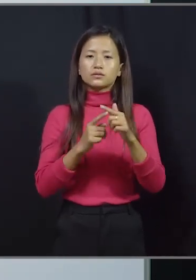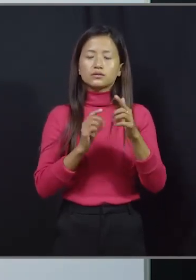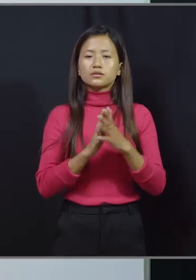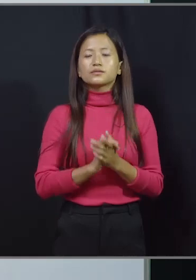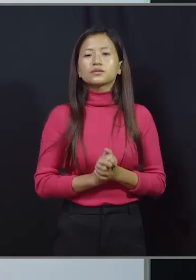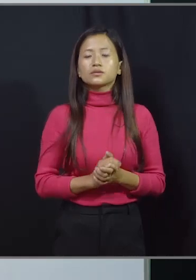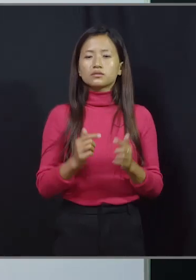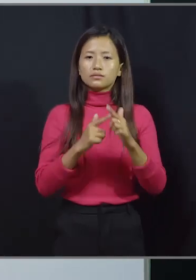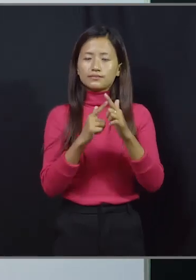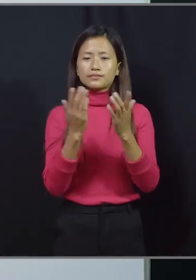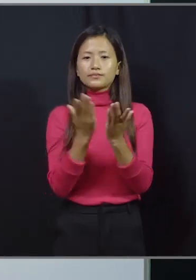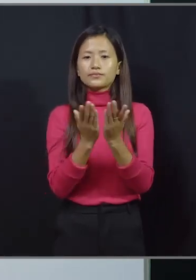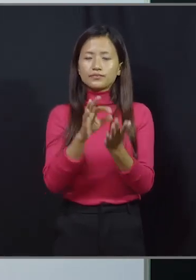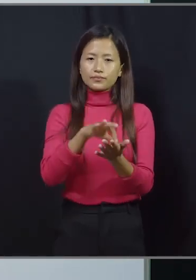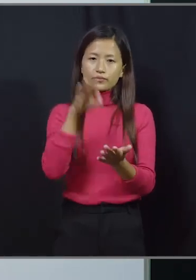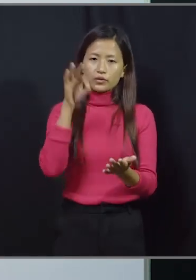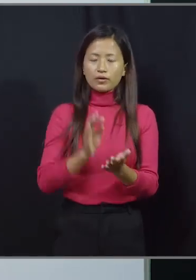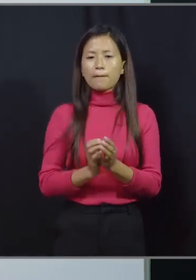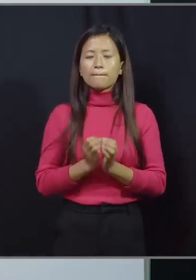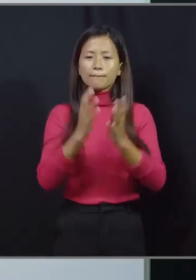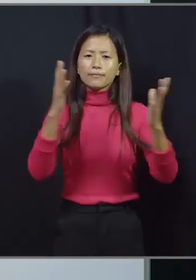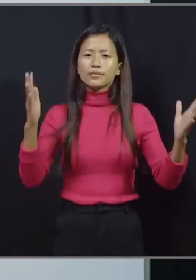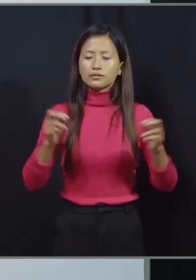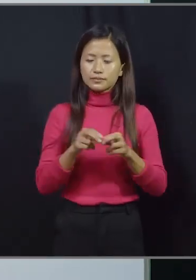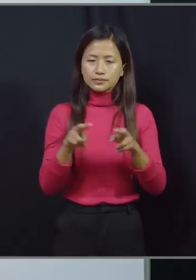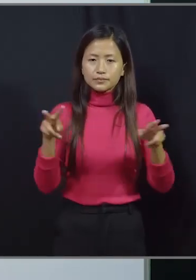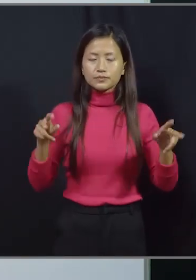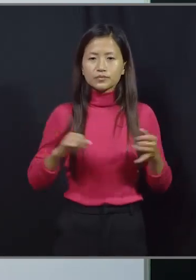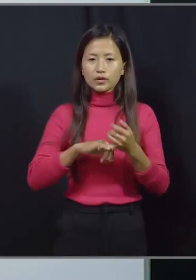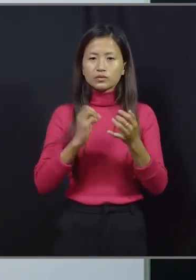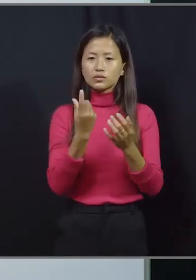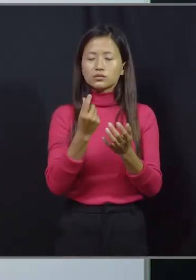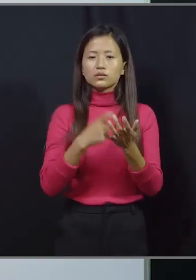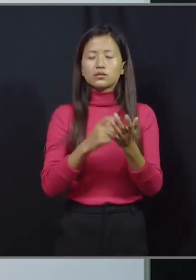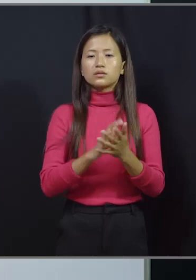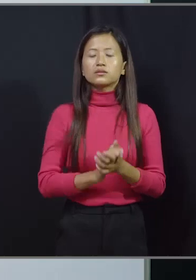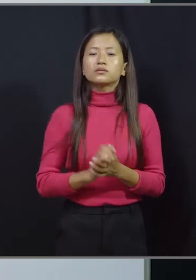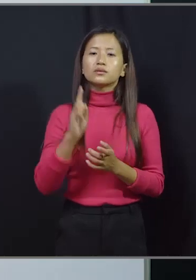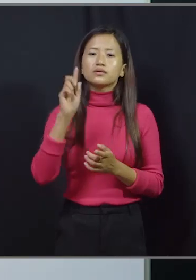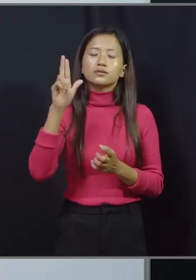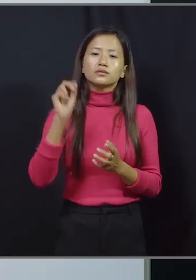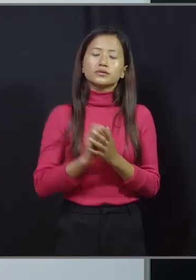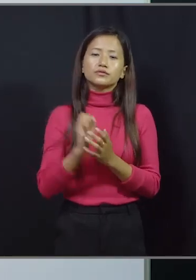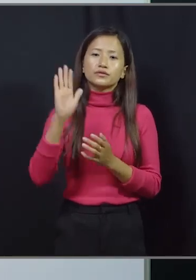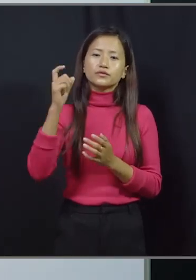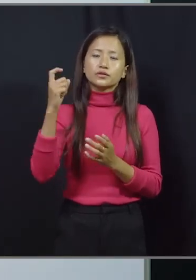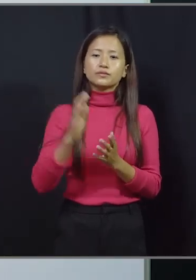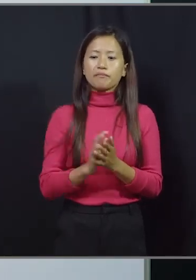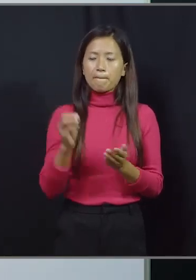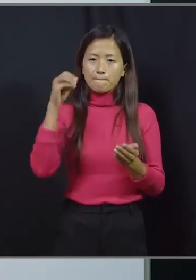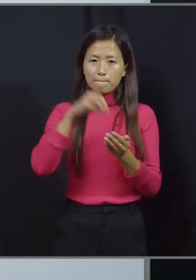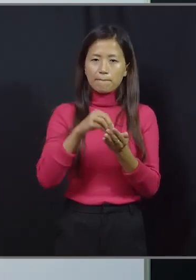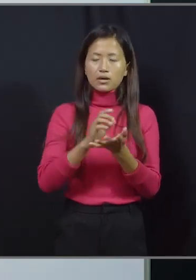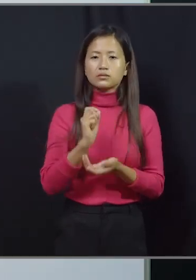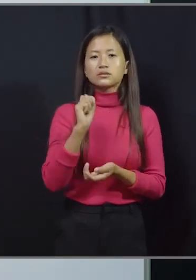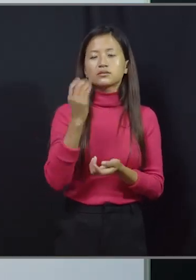textbooks, you will find many sources from where we get the revolt of 1857. I'm going to mention some few, the